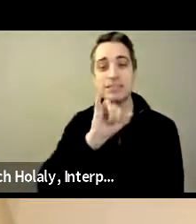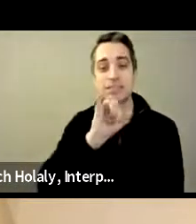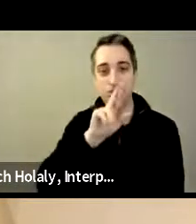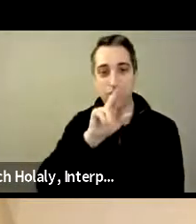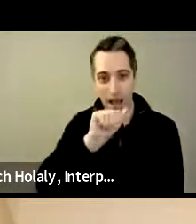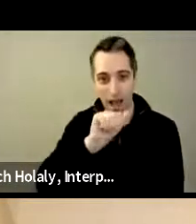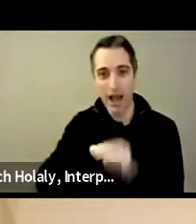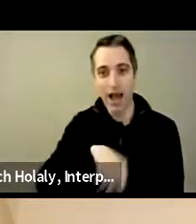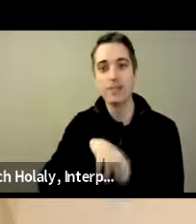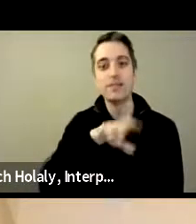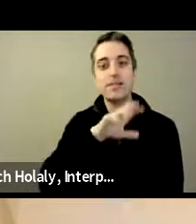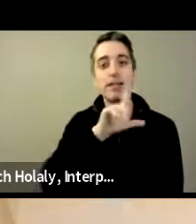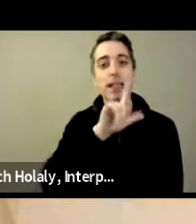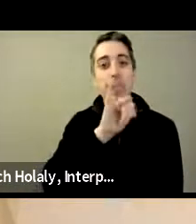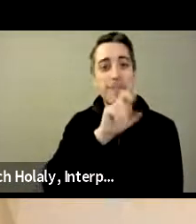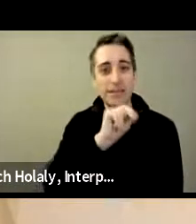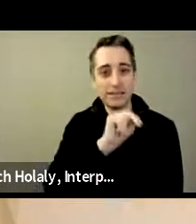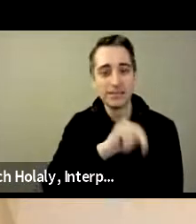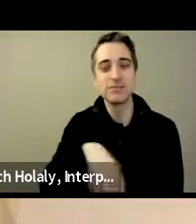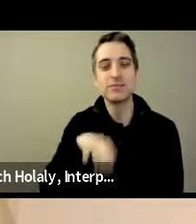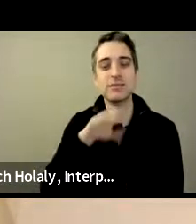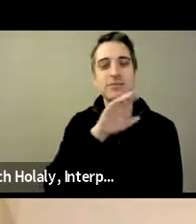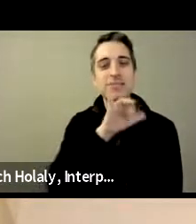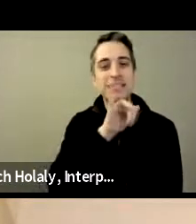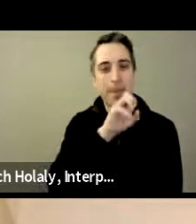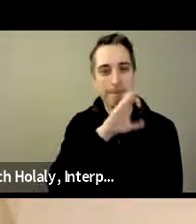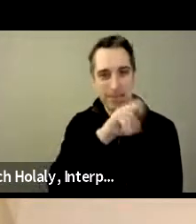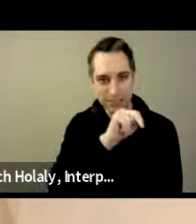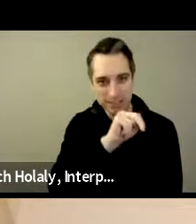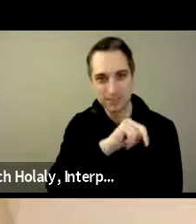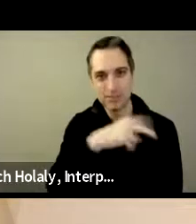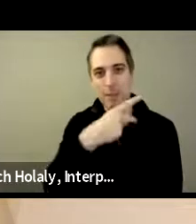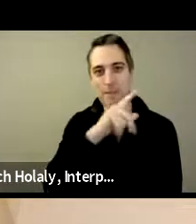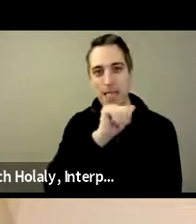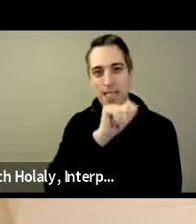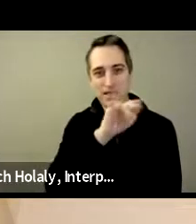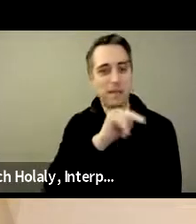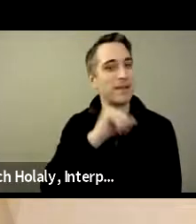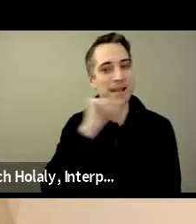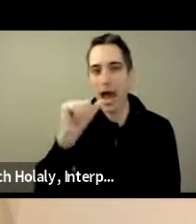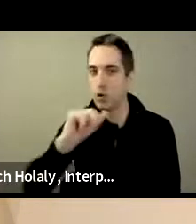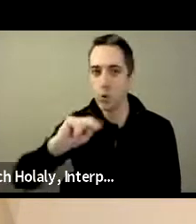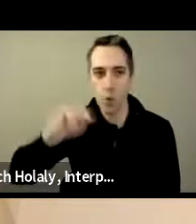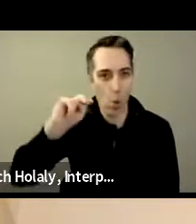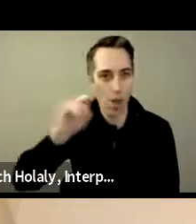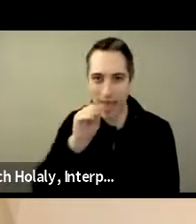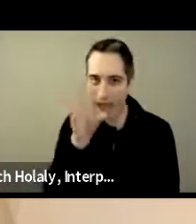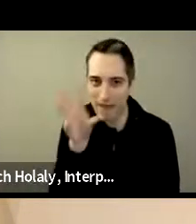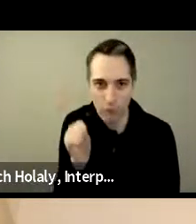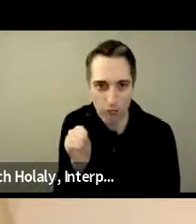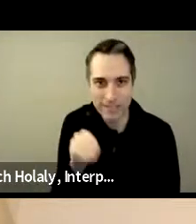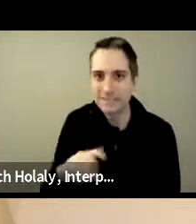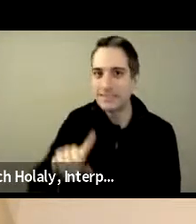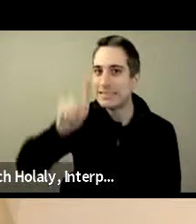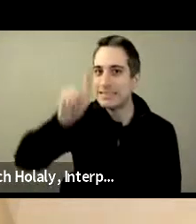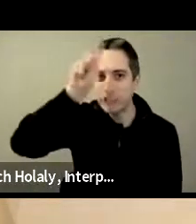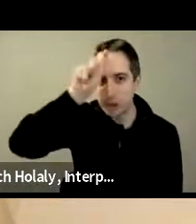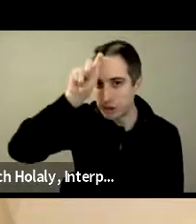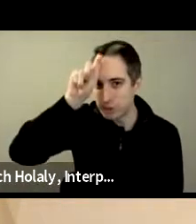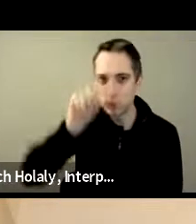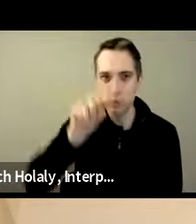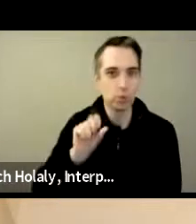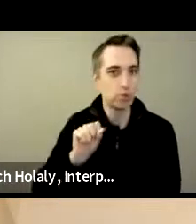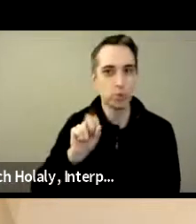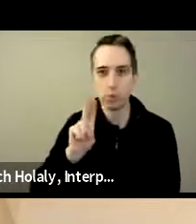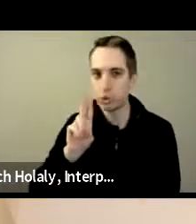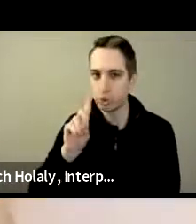Lebanon, Palestine, Yemen. However, it doesn't include North Africa, Egypt, Sudan, and really,